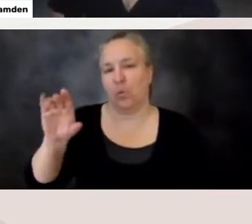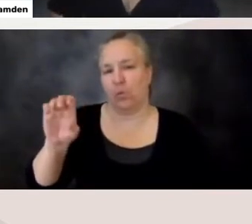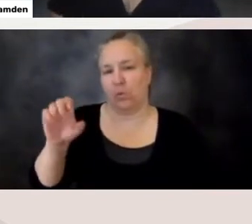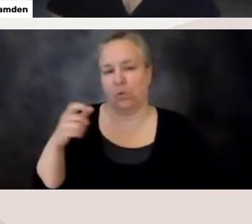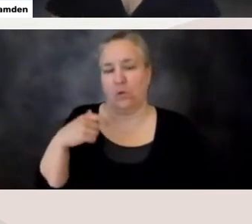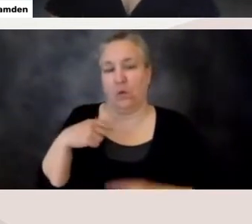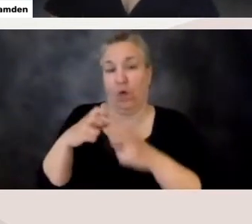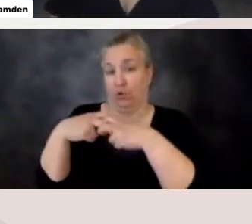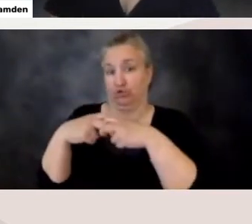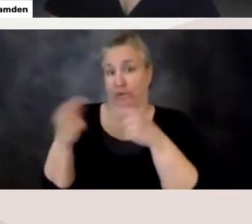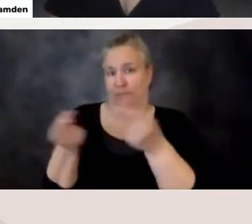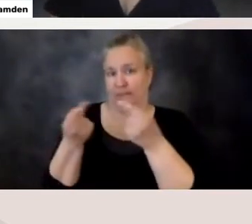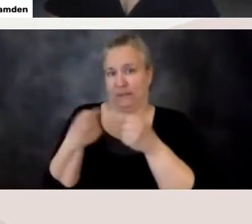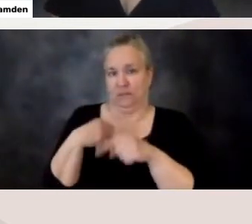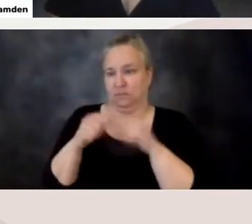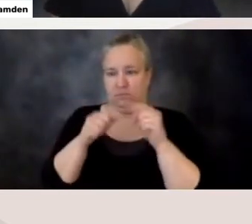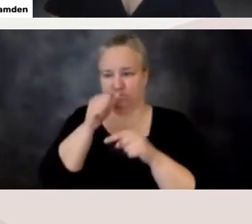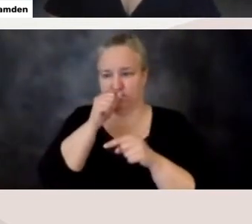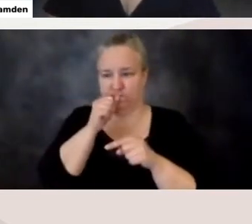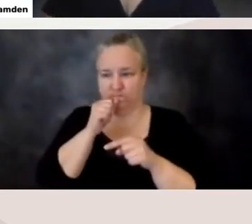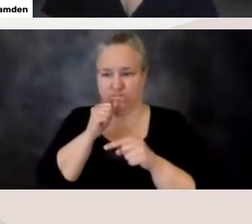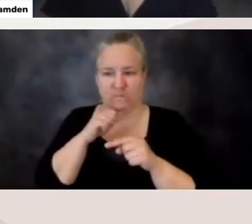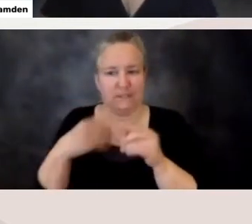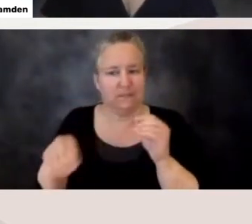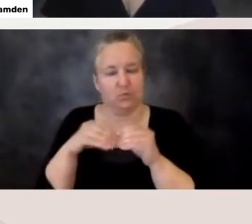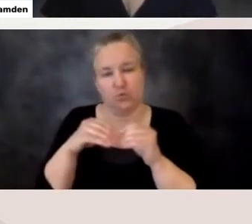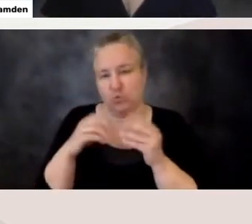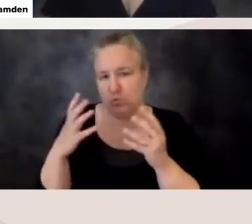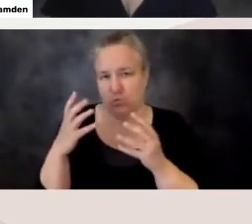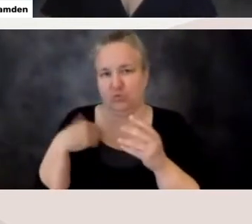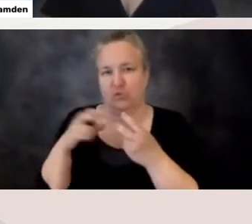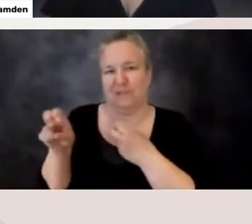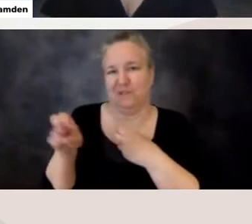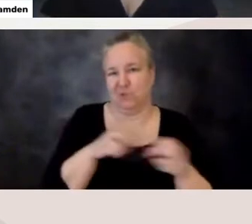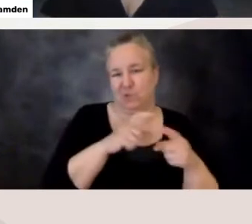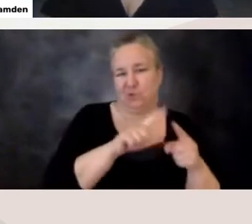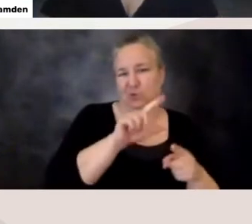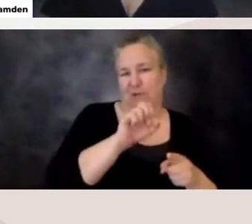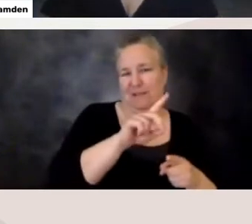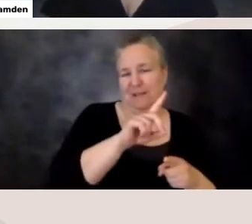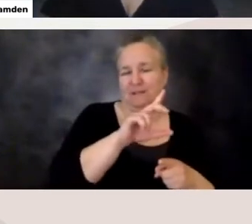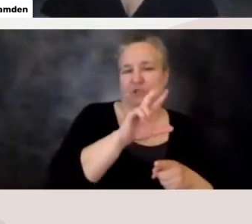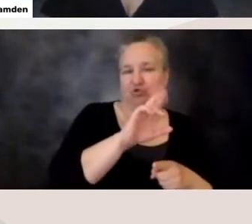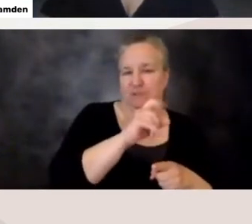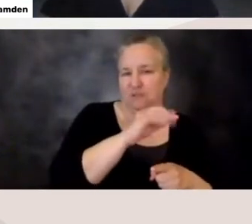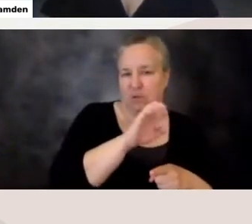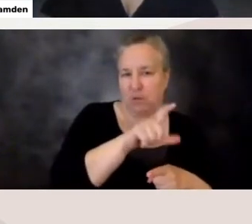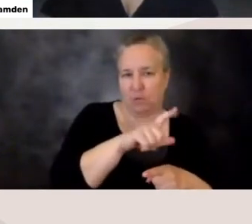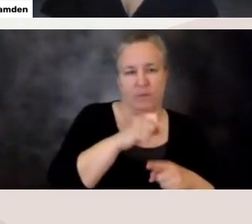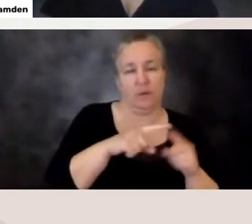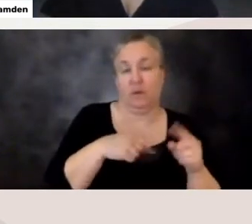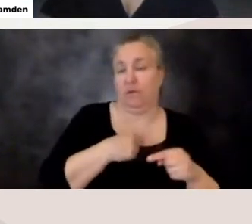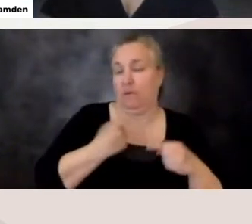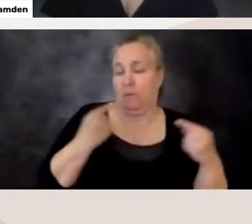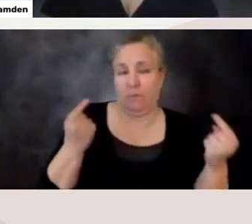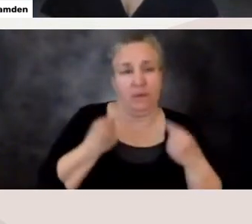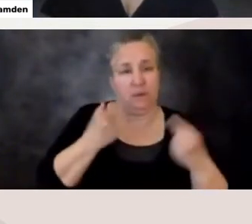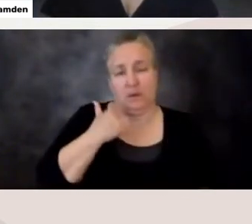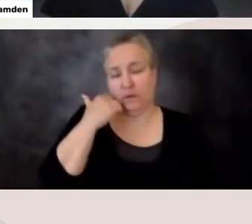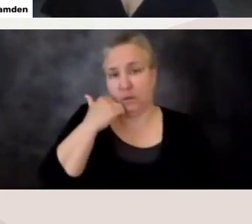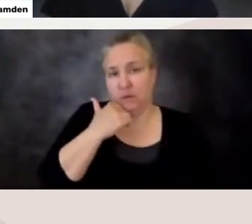pain anymore. I couldn't do it. So they had switched me to letrozole, but I was in pain like every